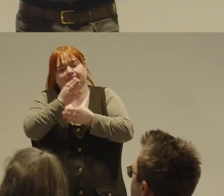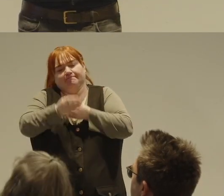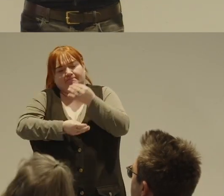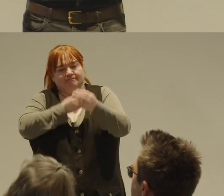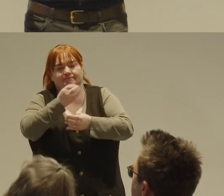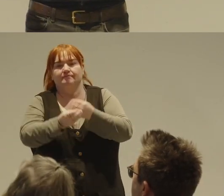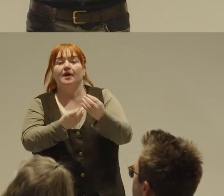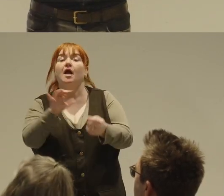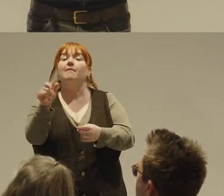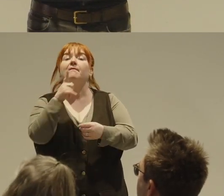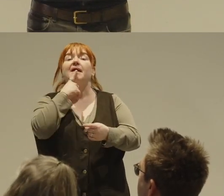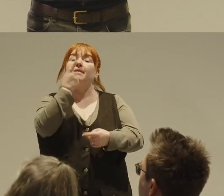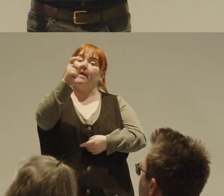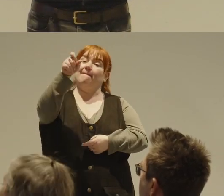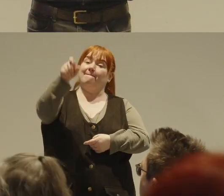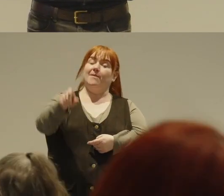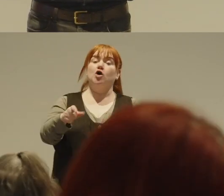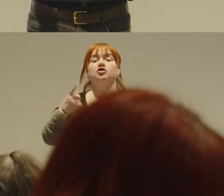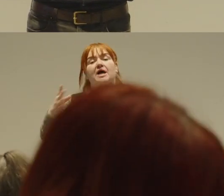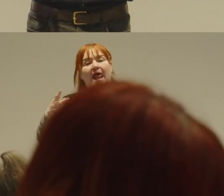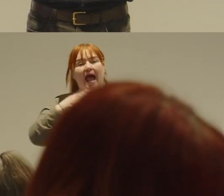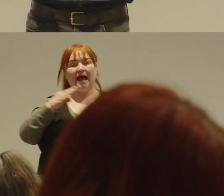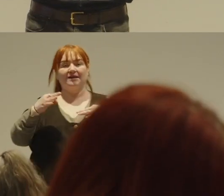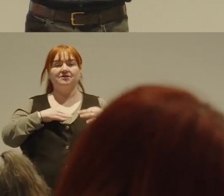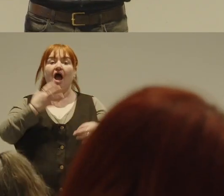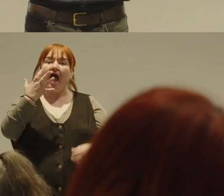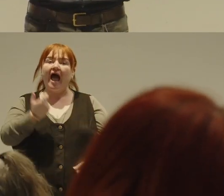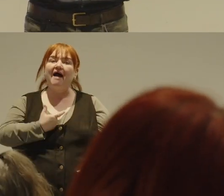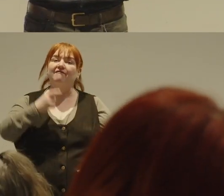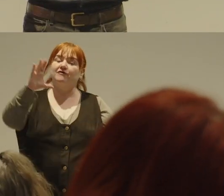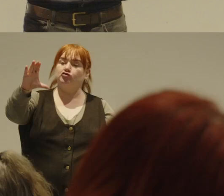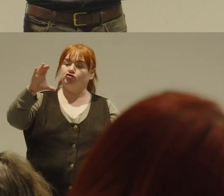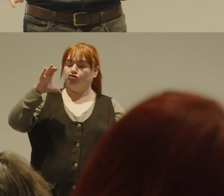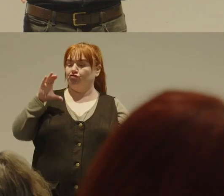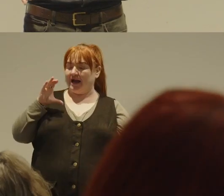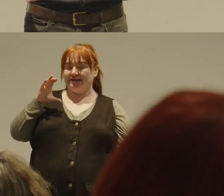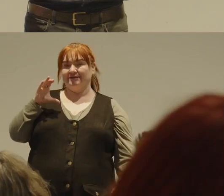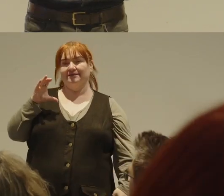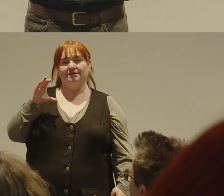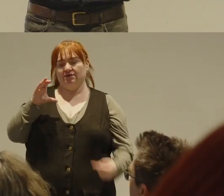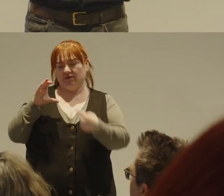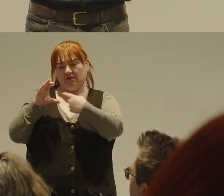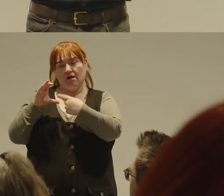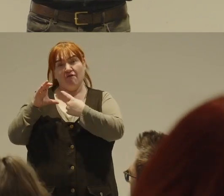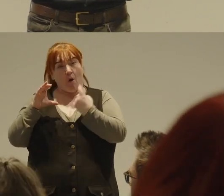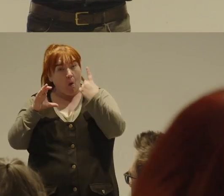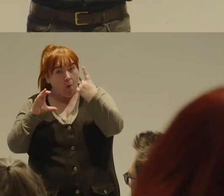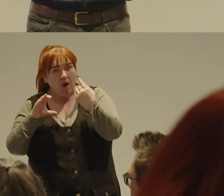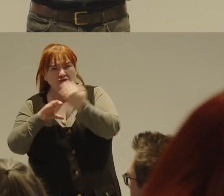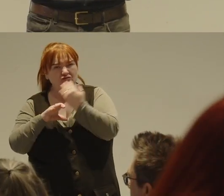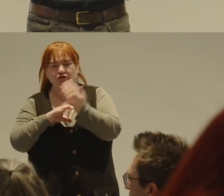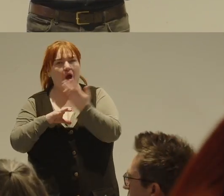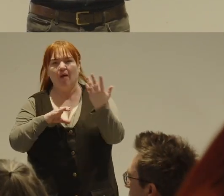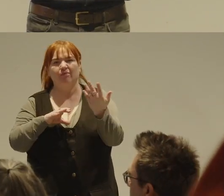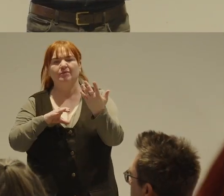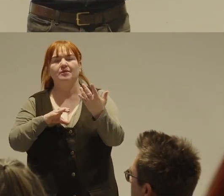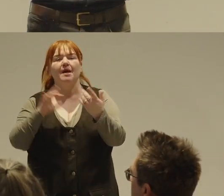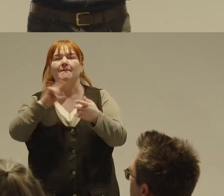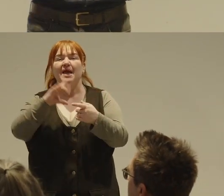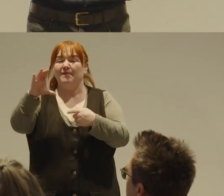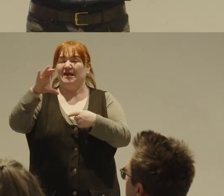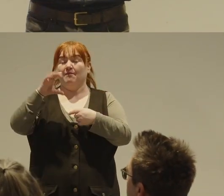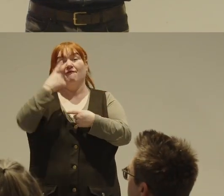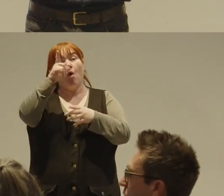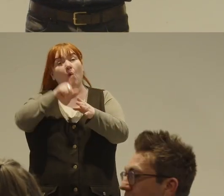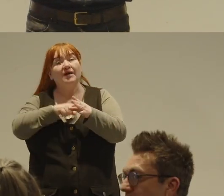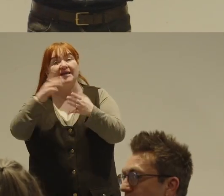person, let's say an actor, will get a grant that is not just for one acting job, it's a grant for a year.